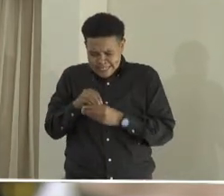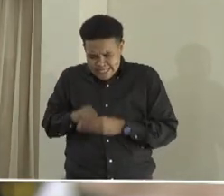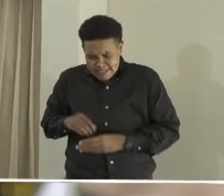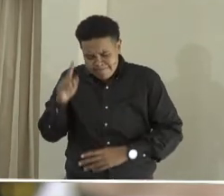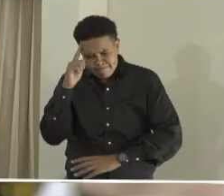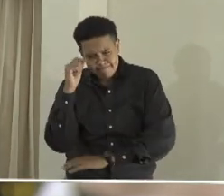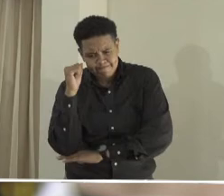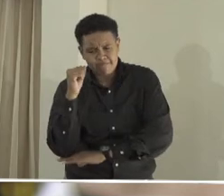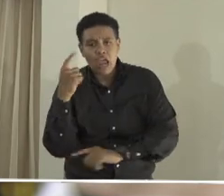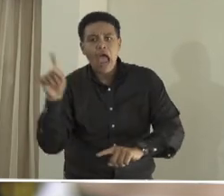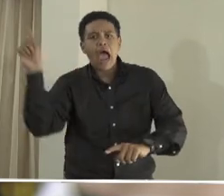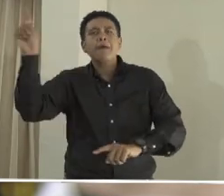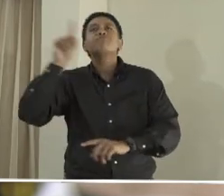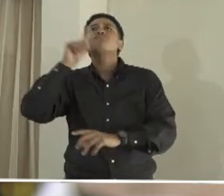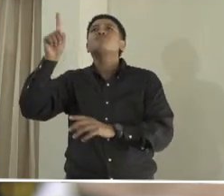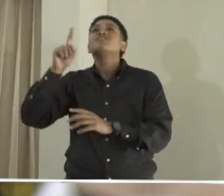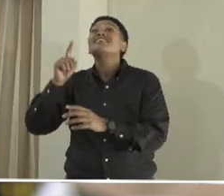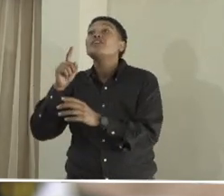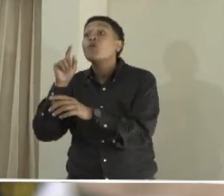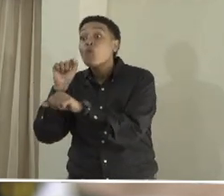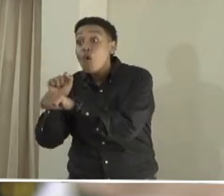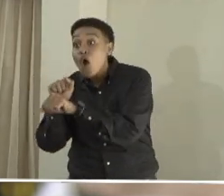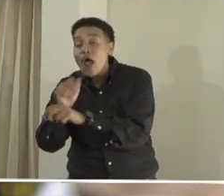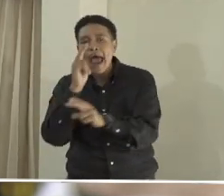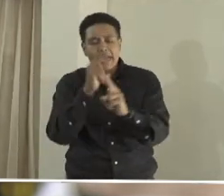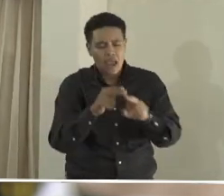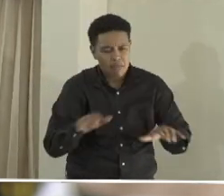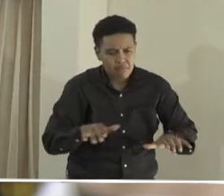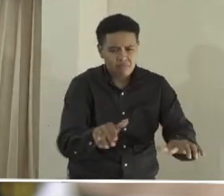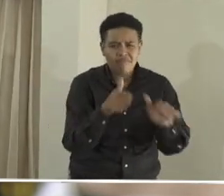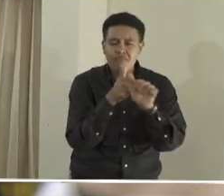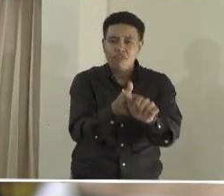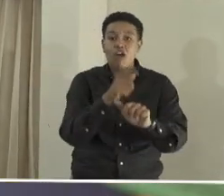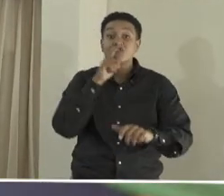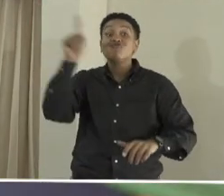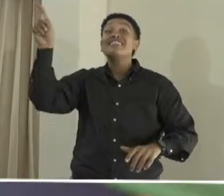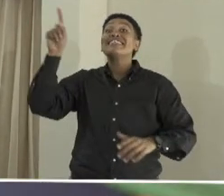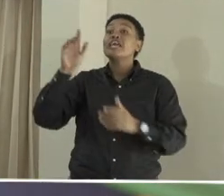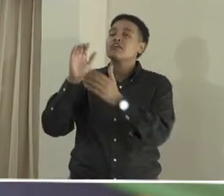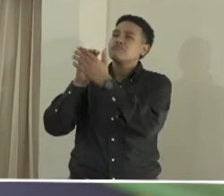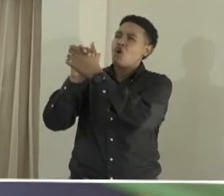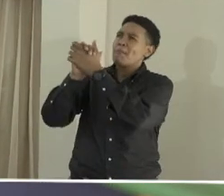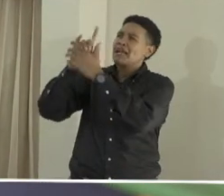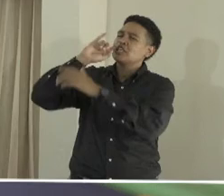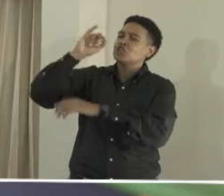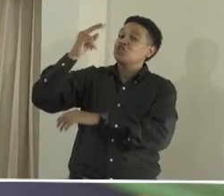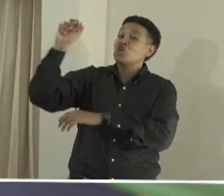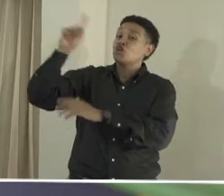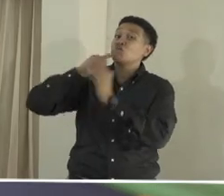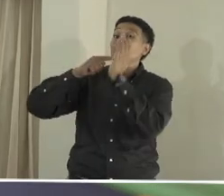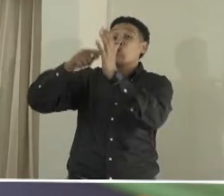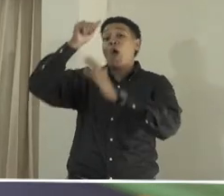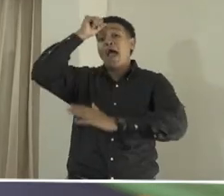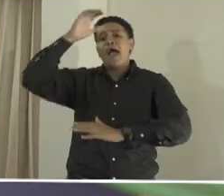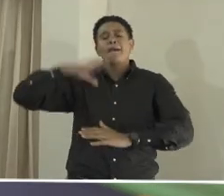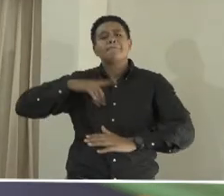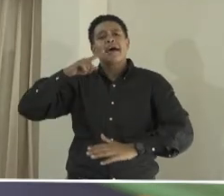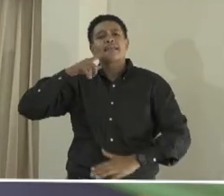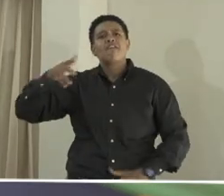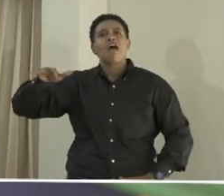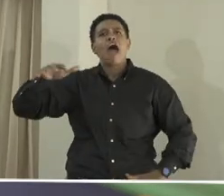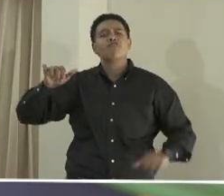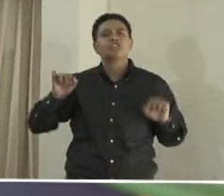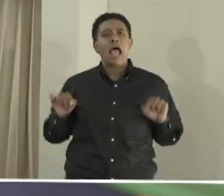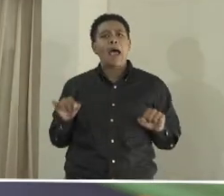of Christ in name and work. As someone has commented, Joshua shows that a man of average